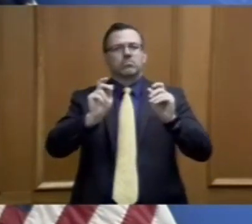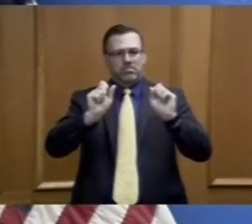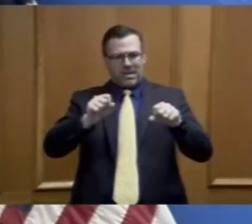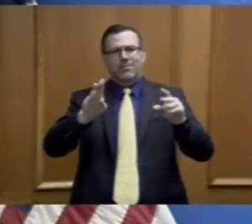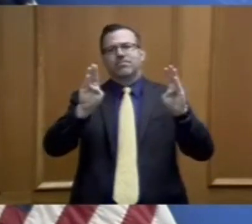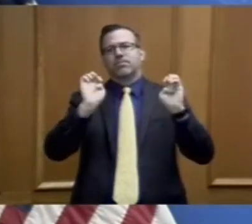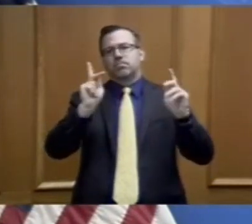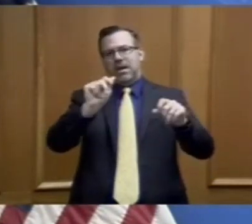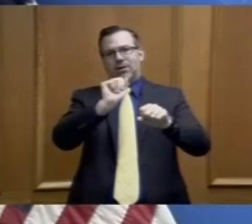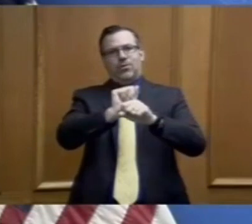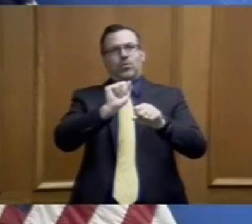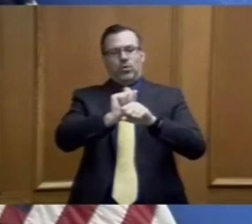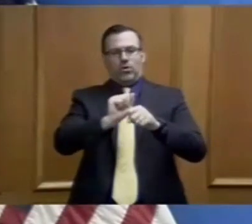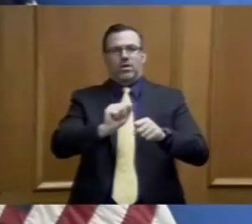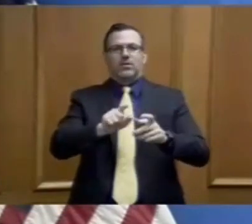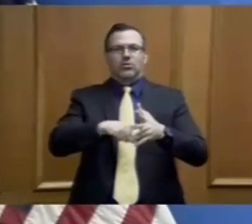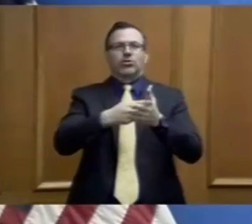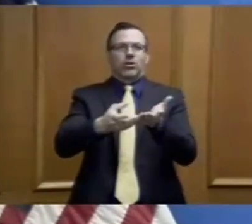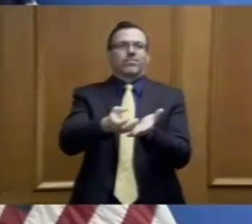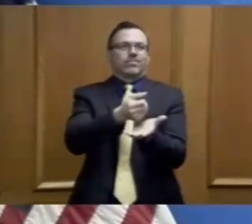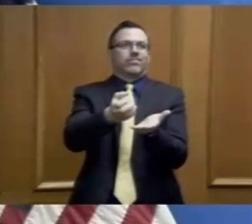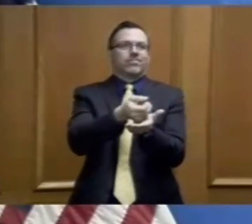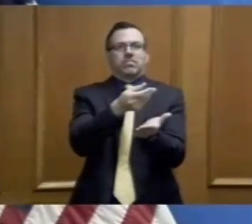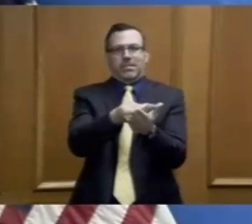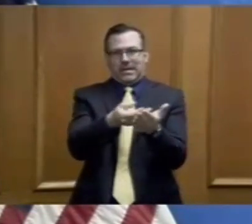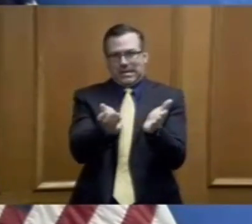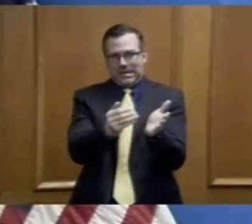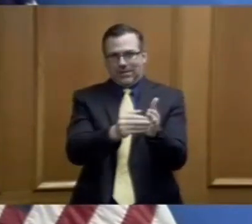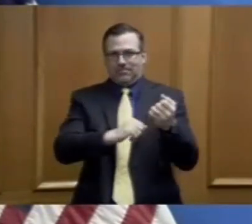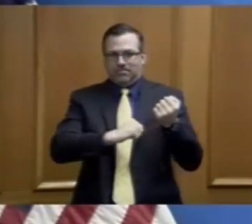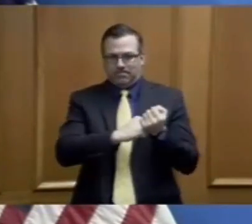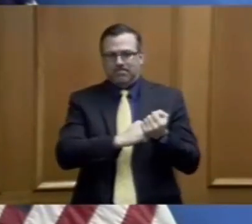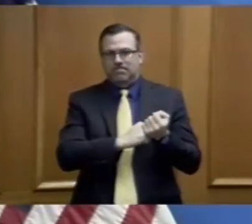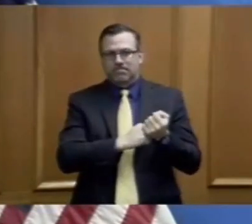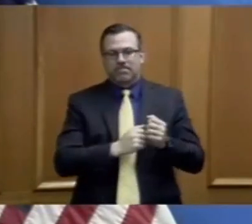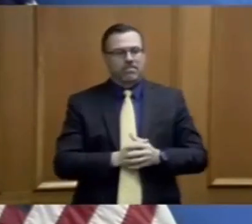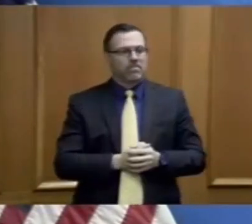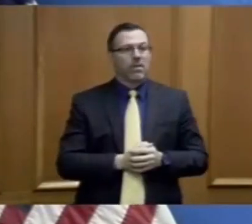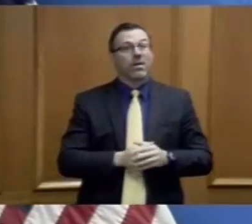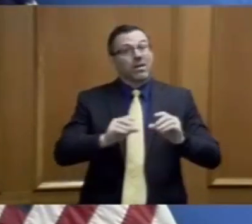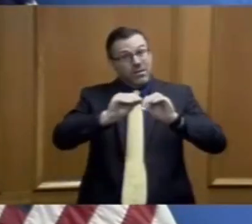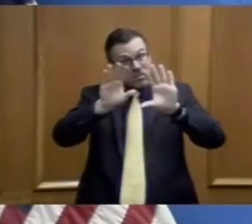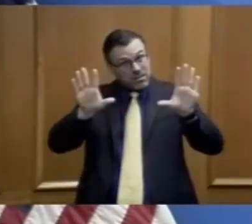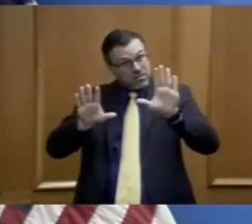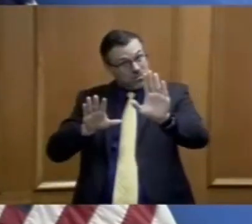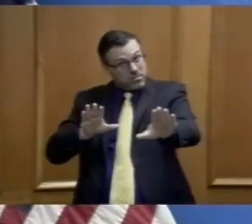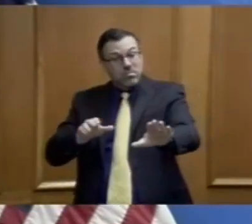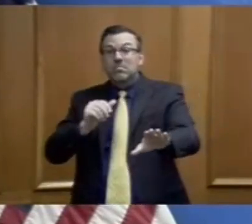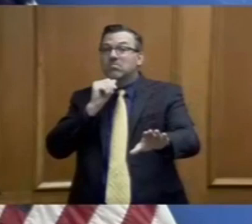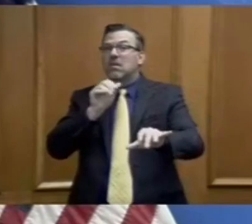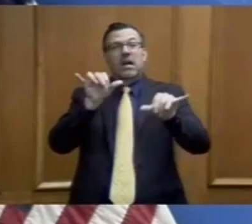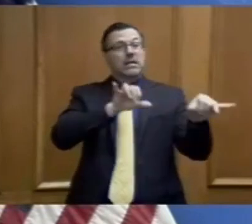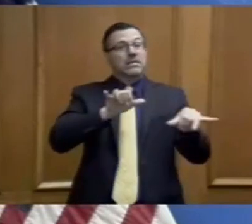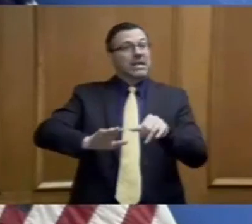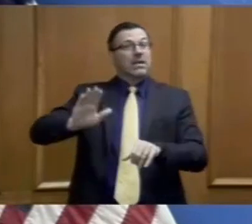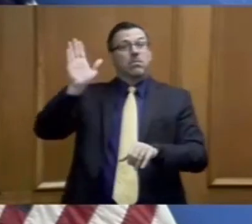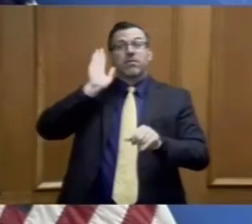their livelihoods. I want to be clear, we are not returning to business as